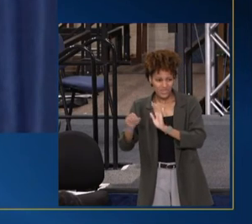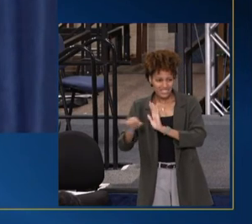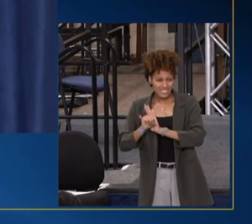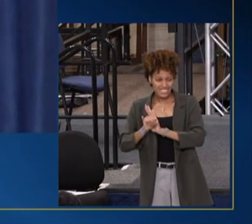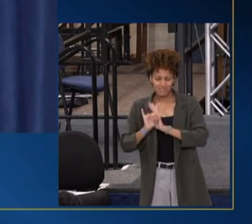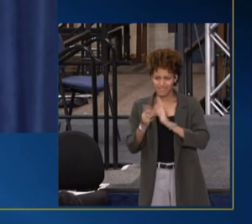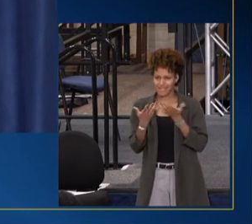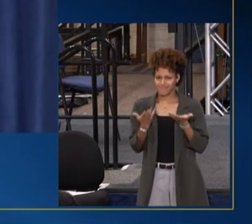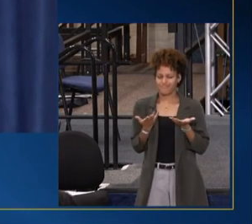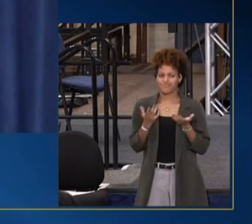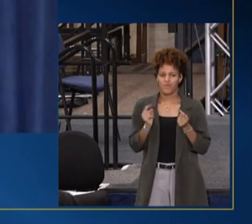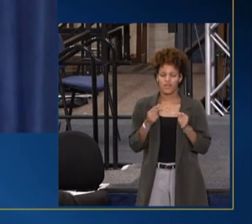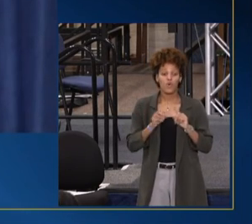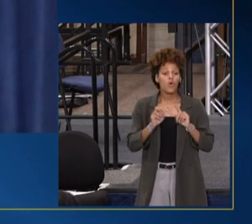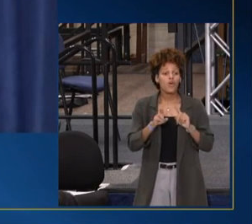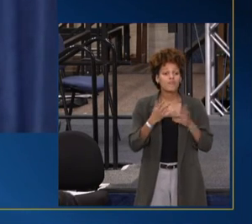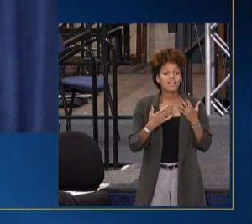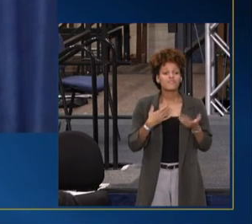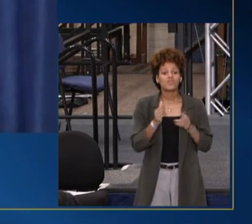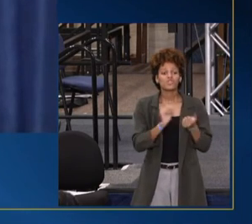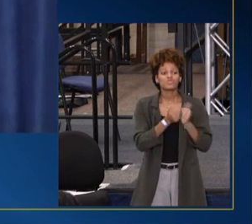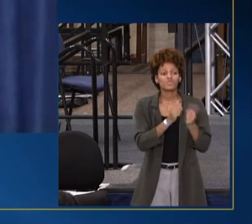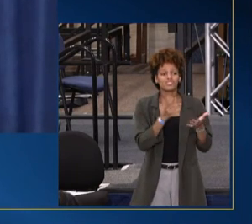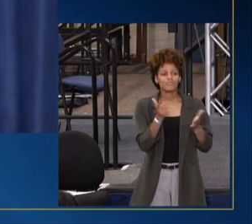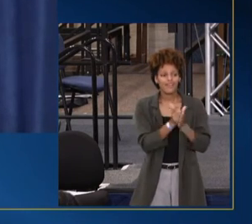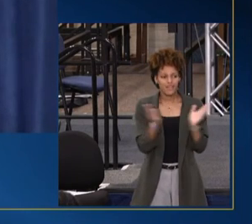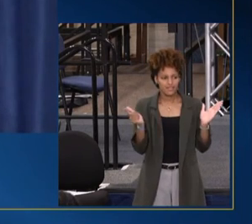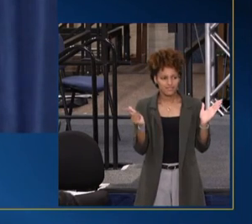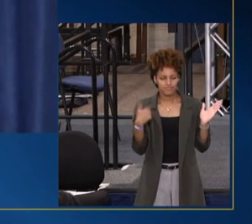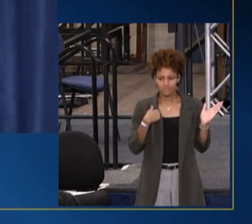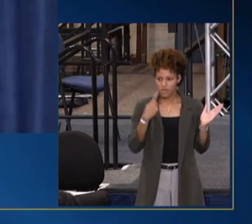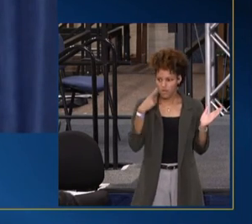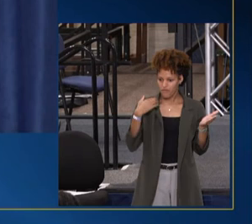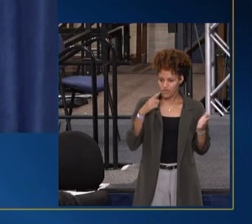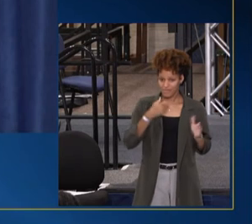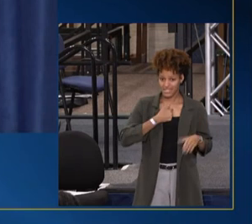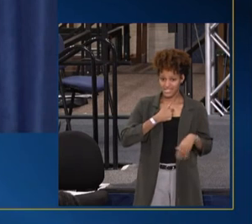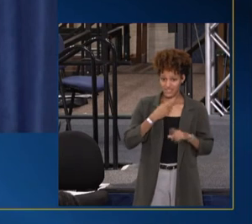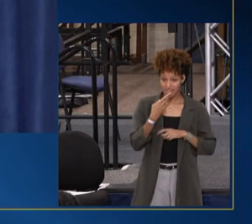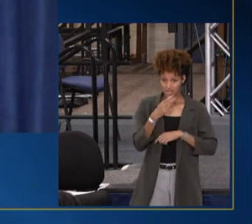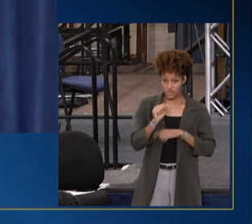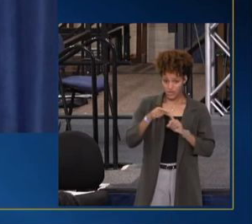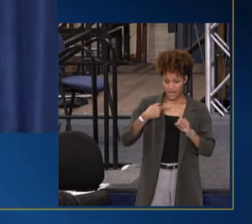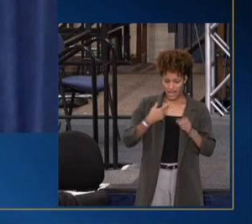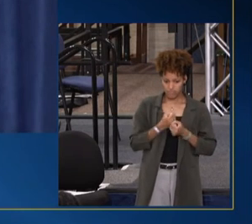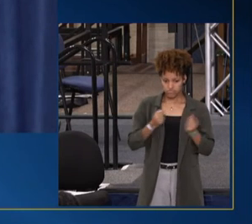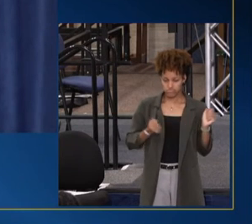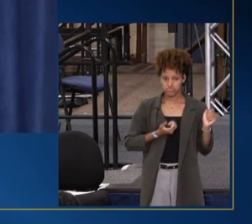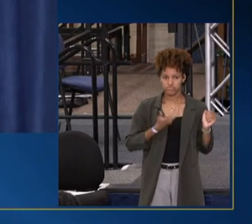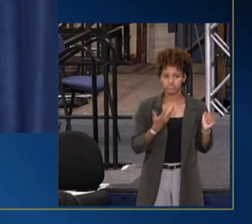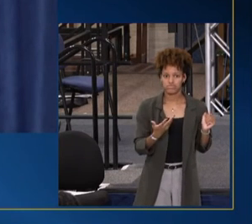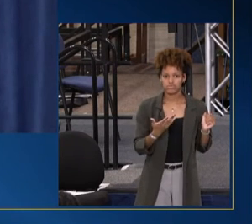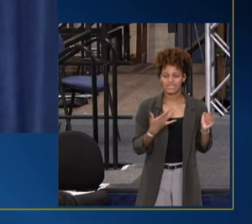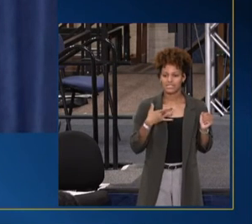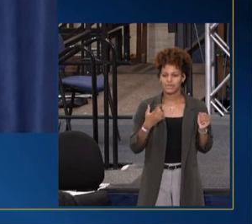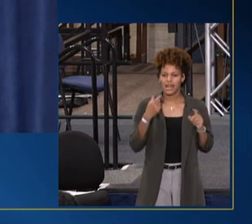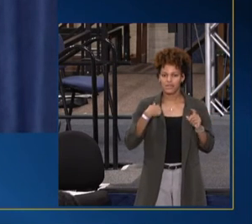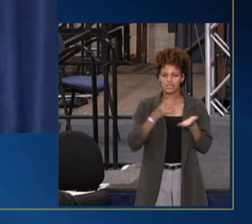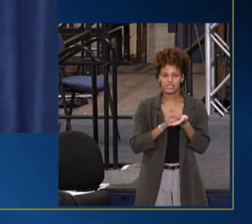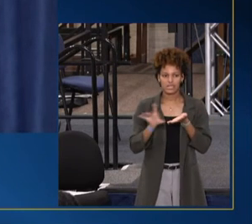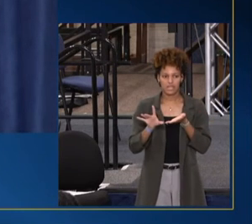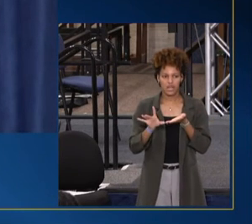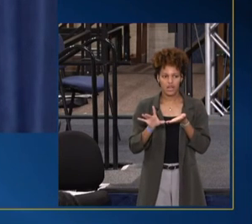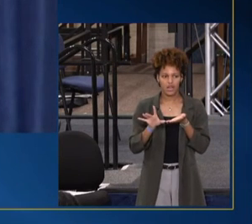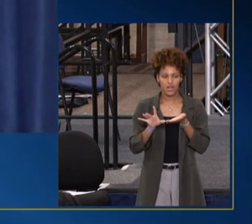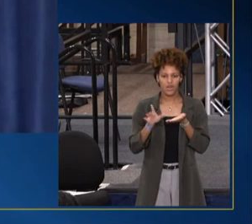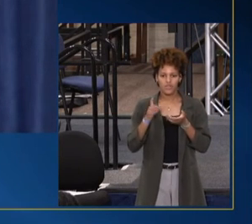ban, where I know that for myself, in high school for me, when I came out of the closet, was kicked out, found